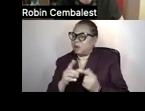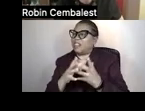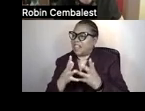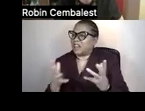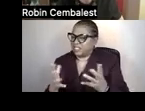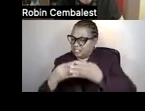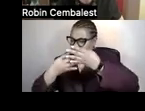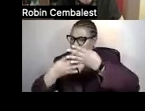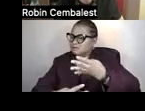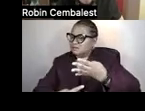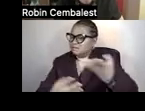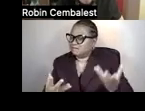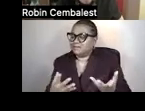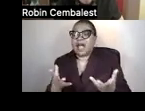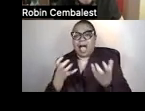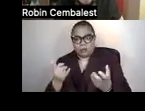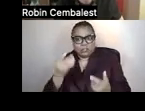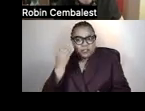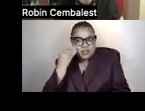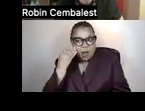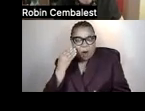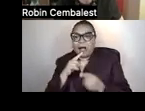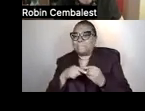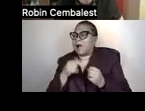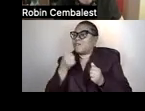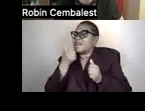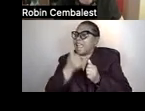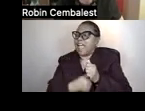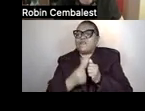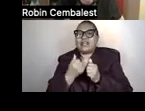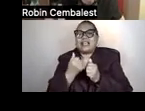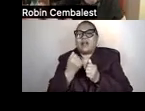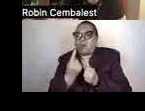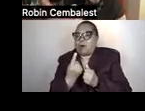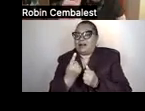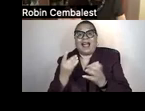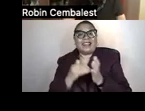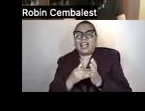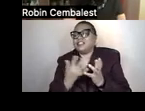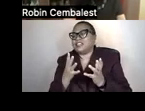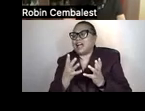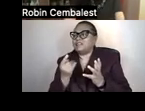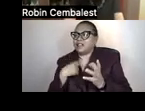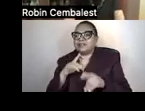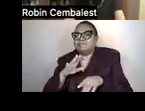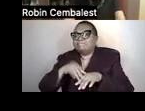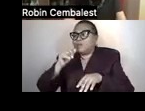things. I want you to know about every single one. Again, just kind of a little call